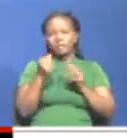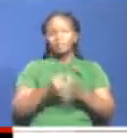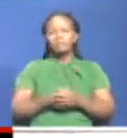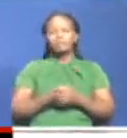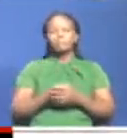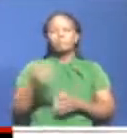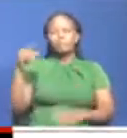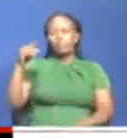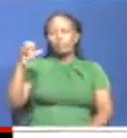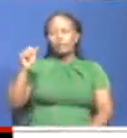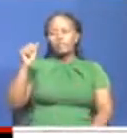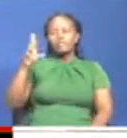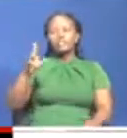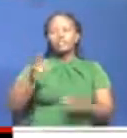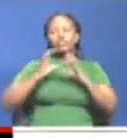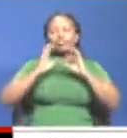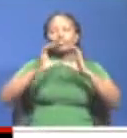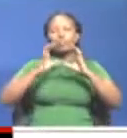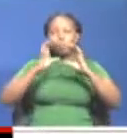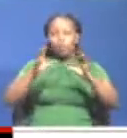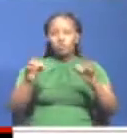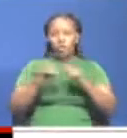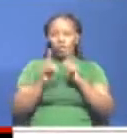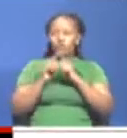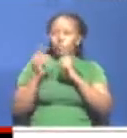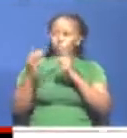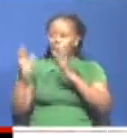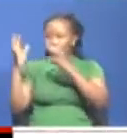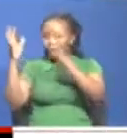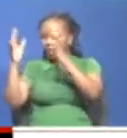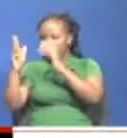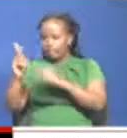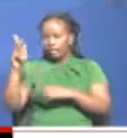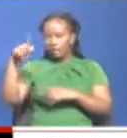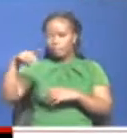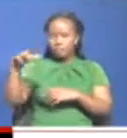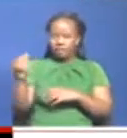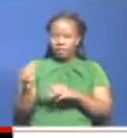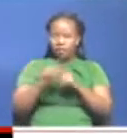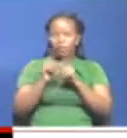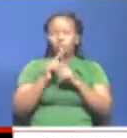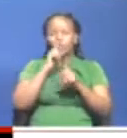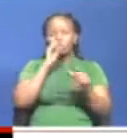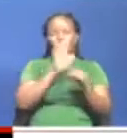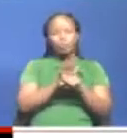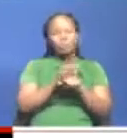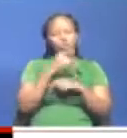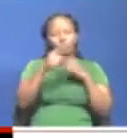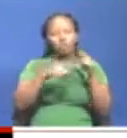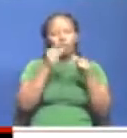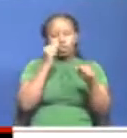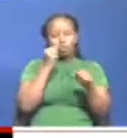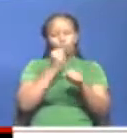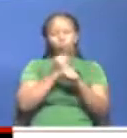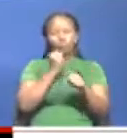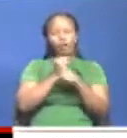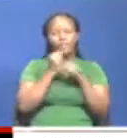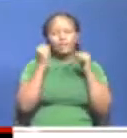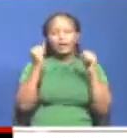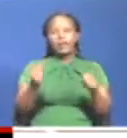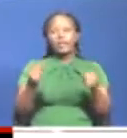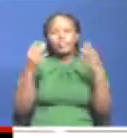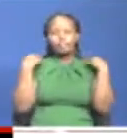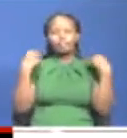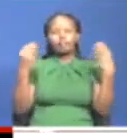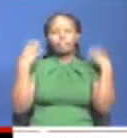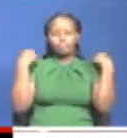GSU coach Gideon Tarus was quick to laud KPA, even as he vowed to put his charges back on the rails. KPA remained top of